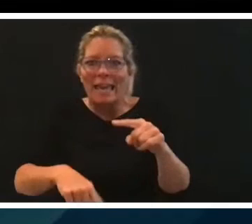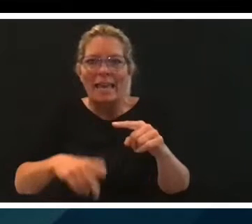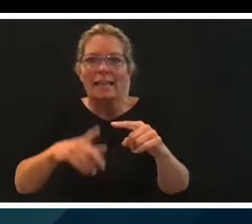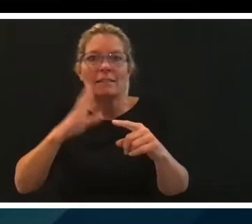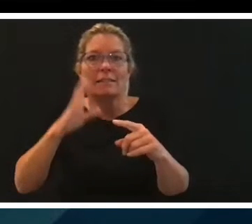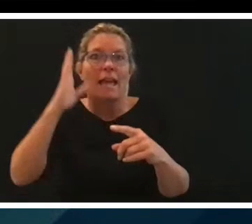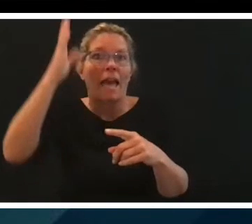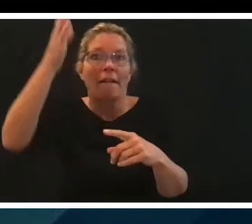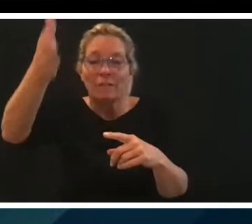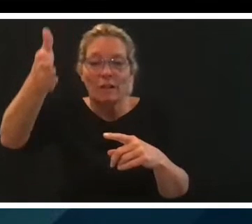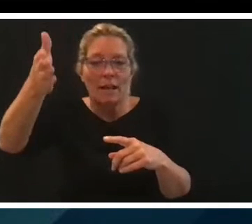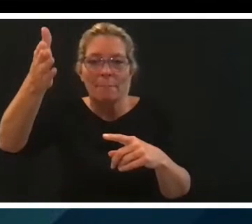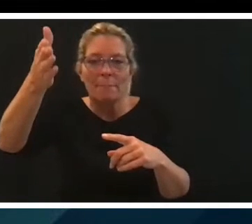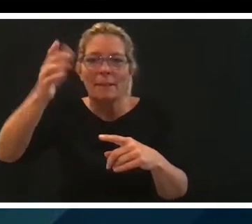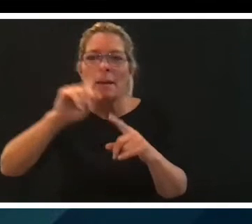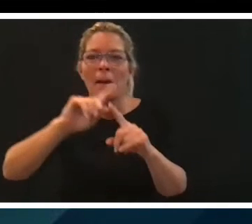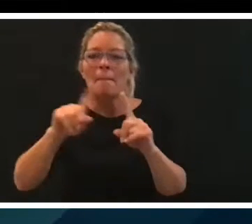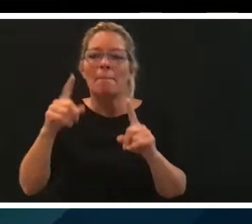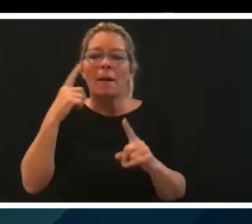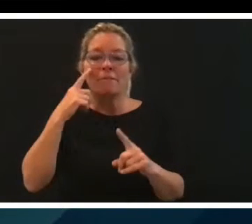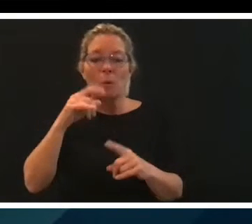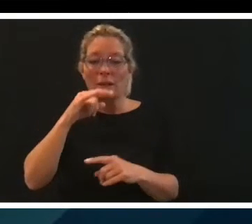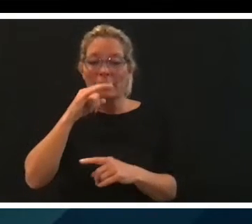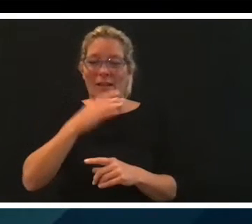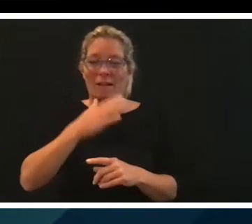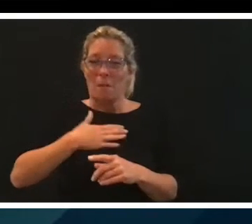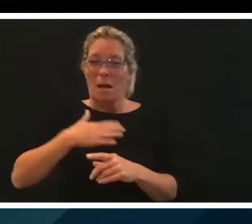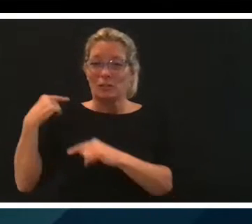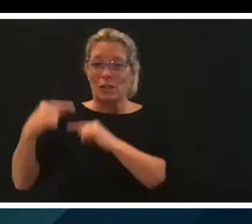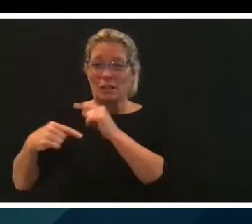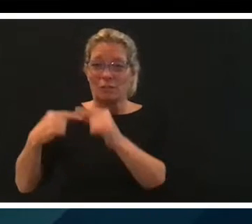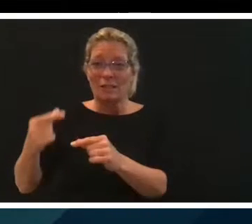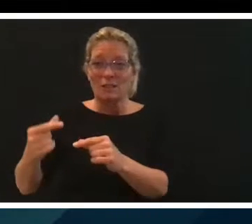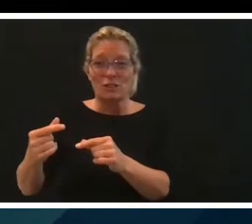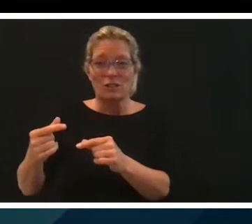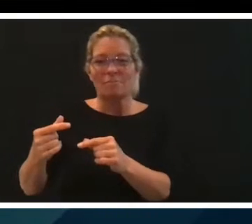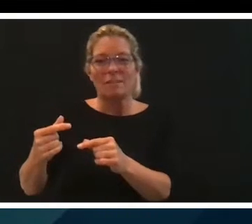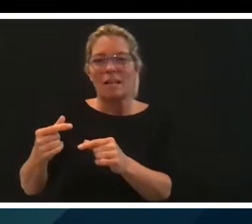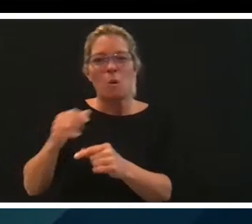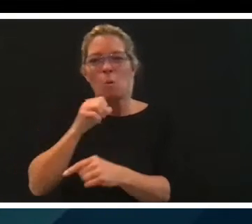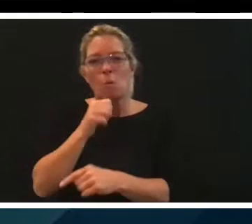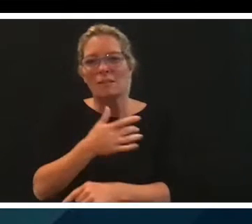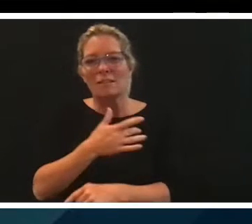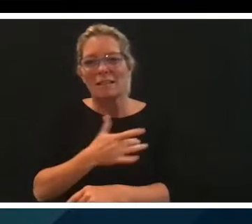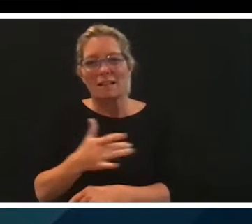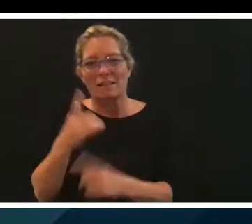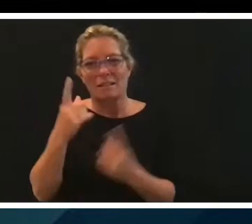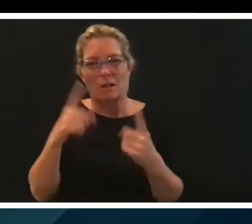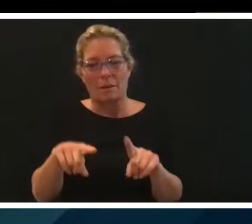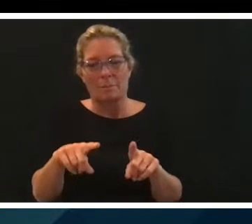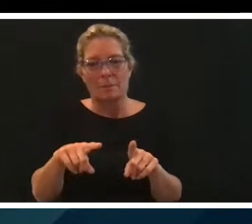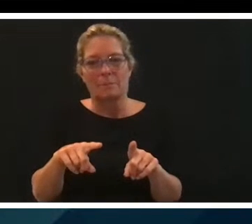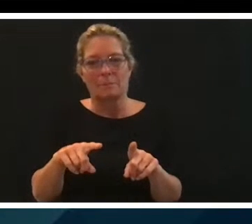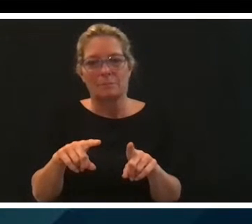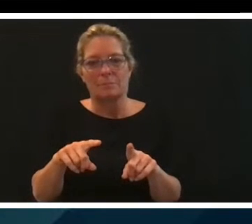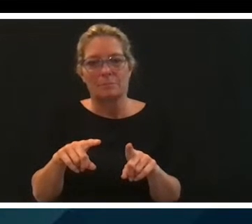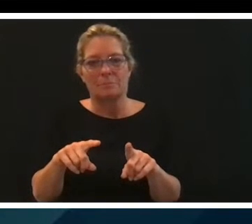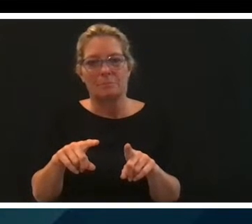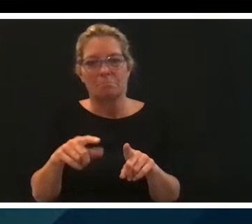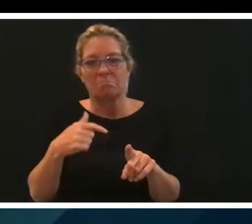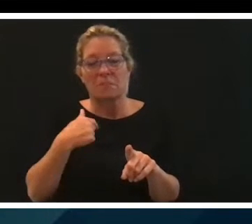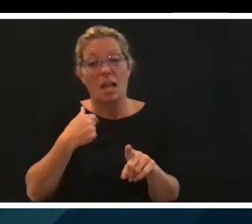probably not that likely for a kid of my generation. And I was smart enough to realize that. And